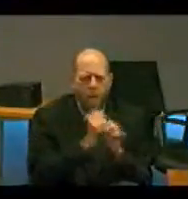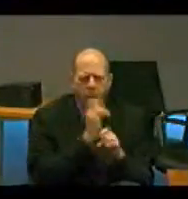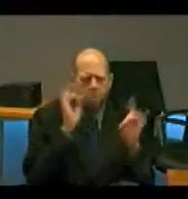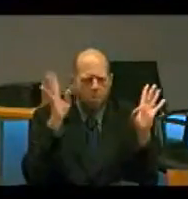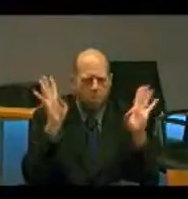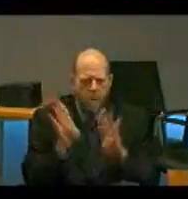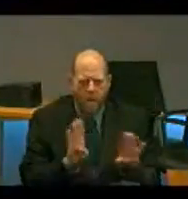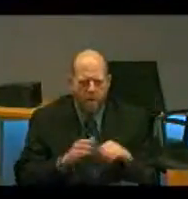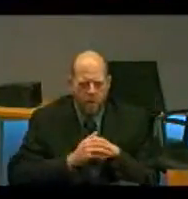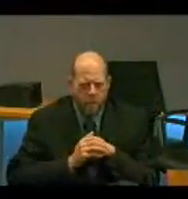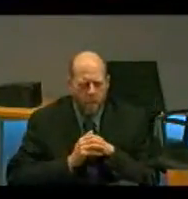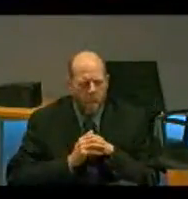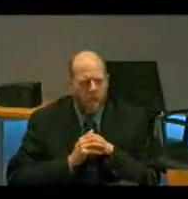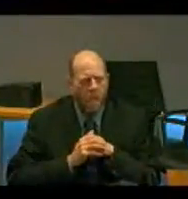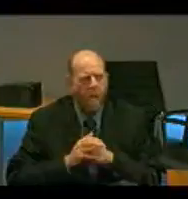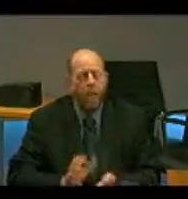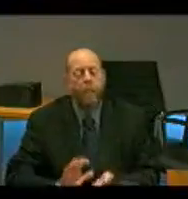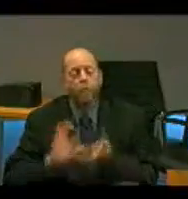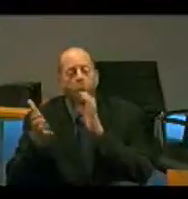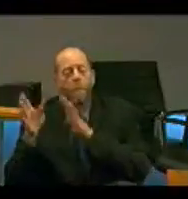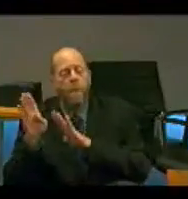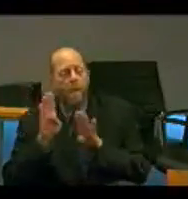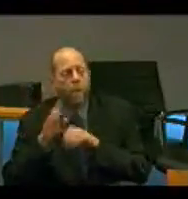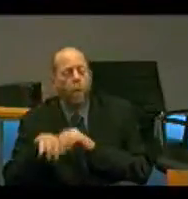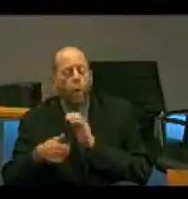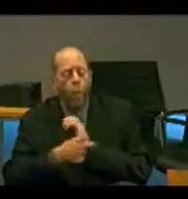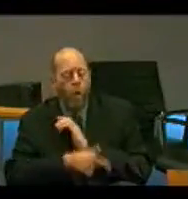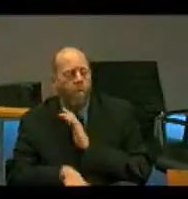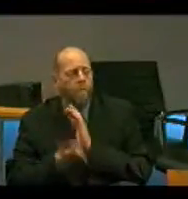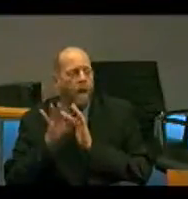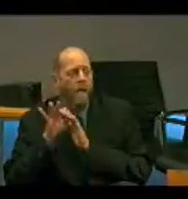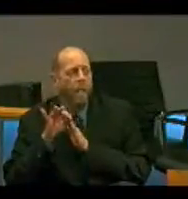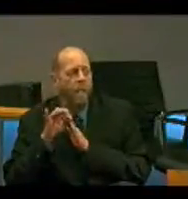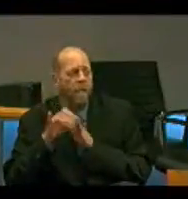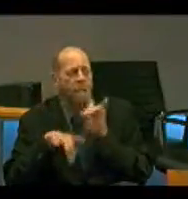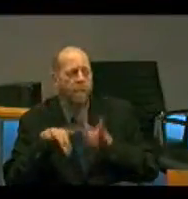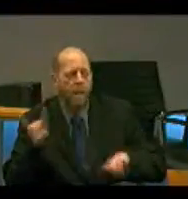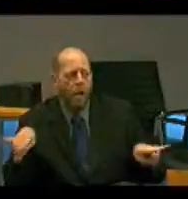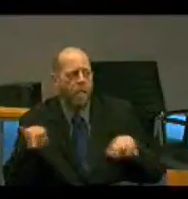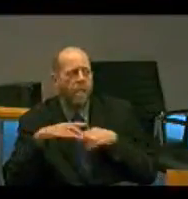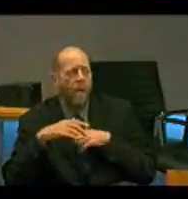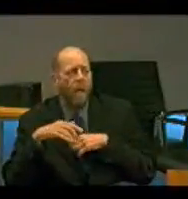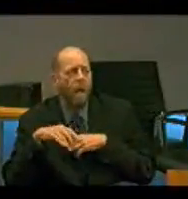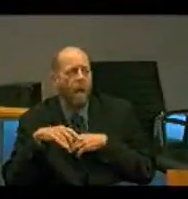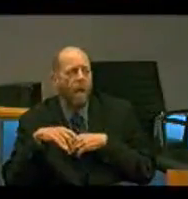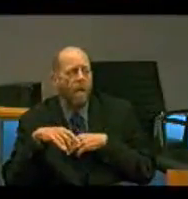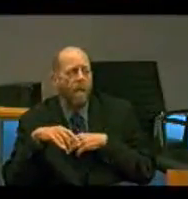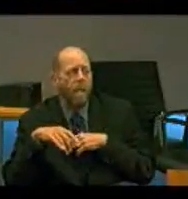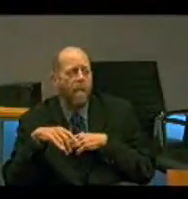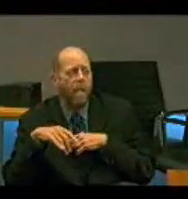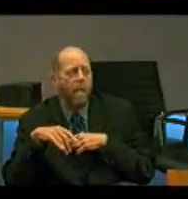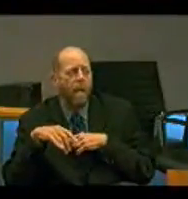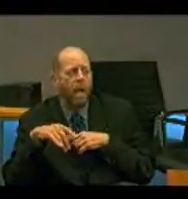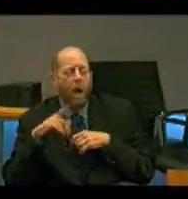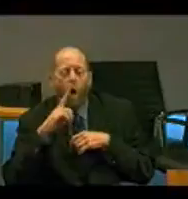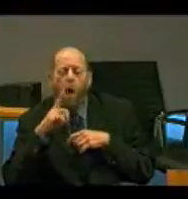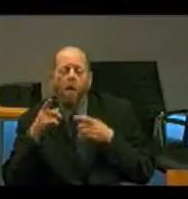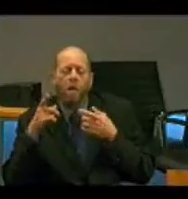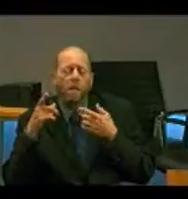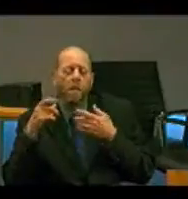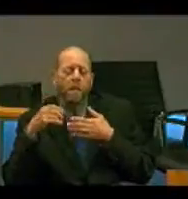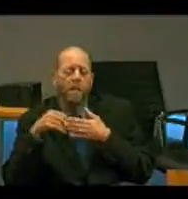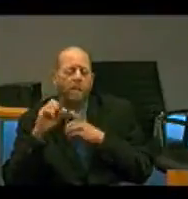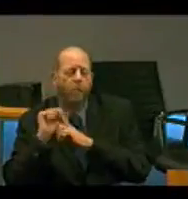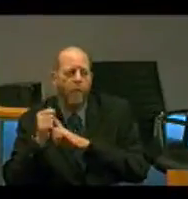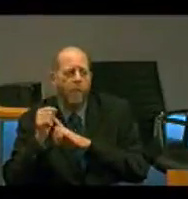They're for disruptive behaviors. We're finding that much of the disparities that we see are for incidents of what's often termed